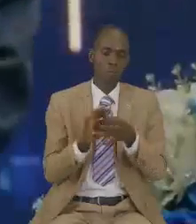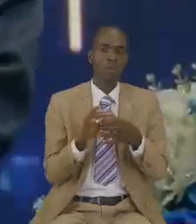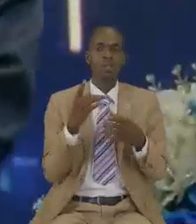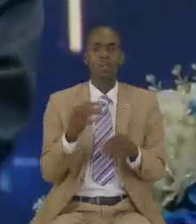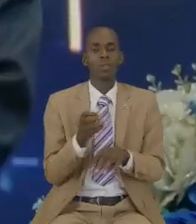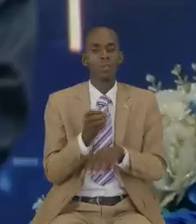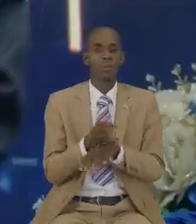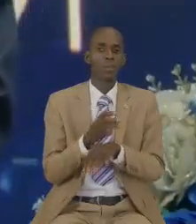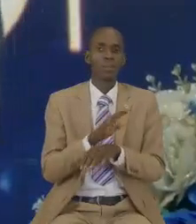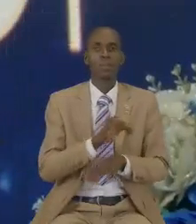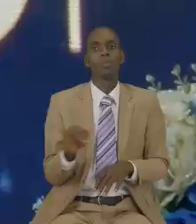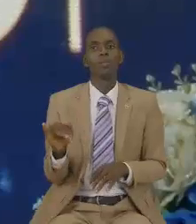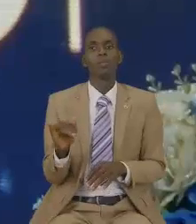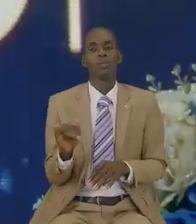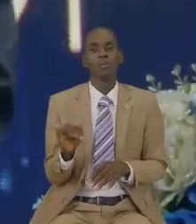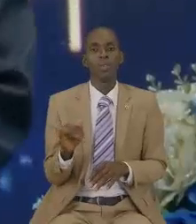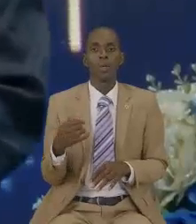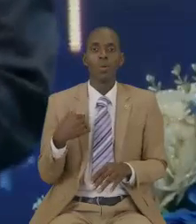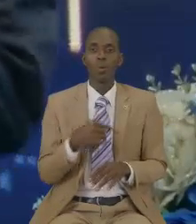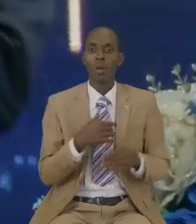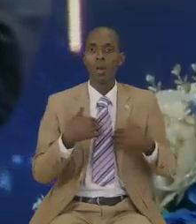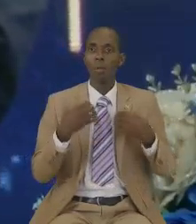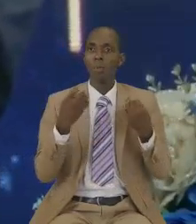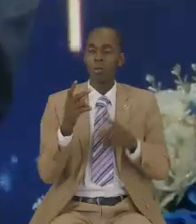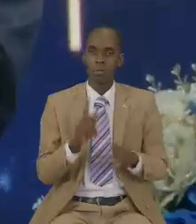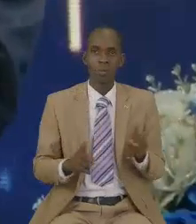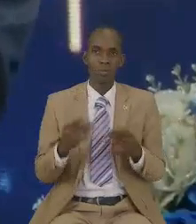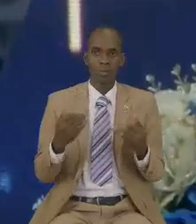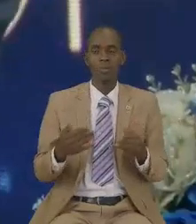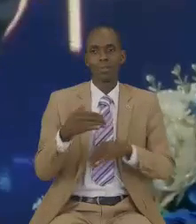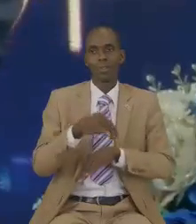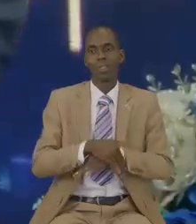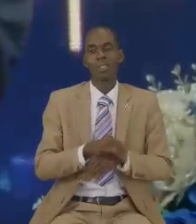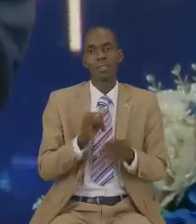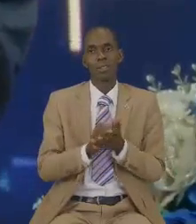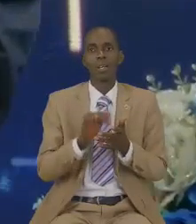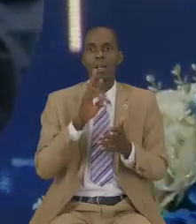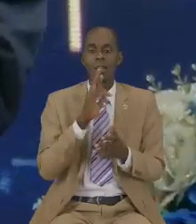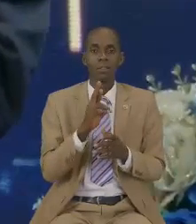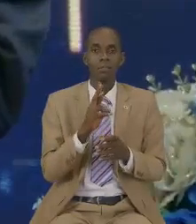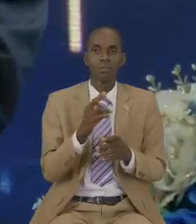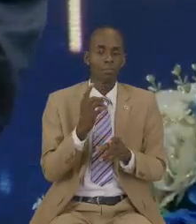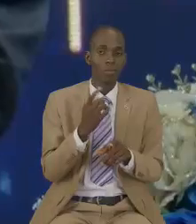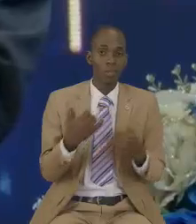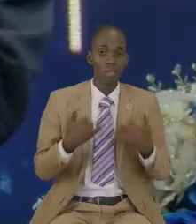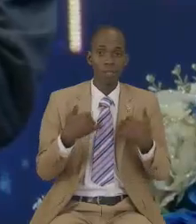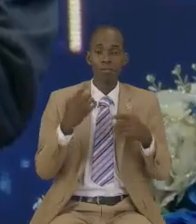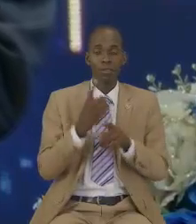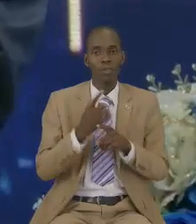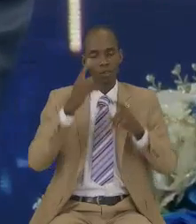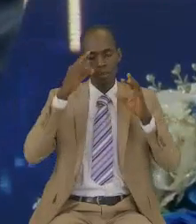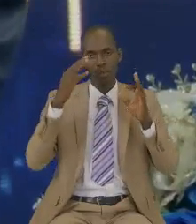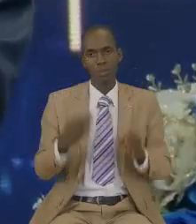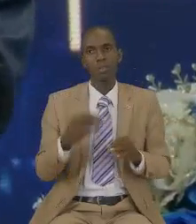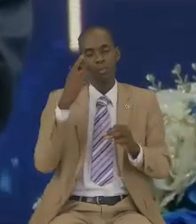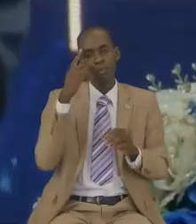We have so many persons tonight that have just decided for the Lord. Please walk